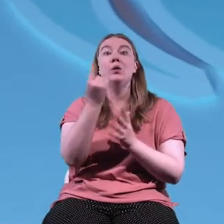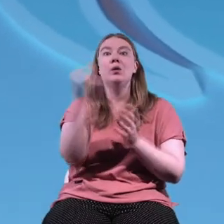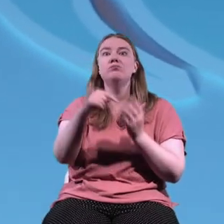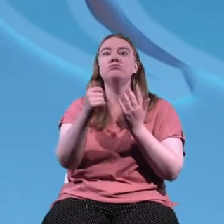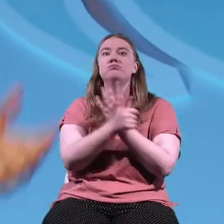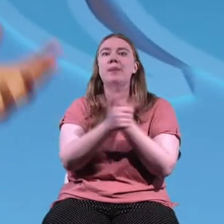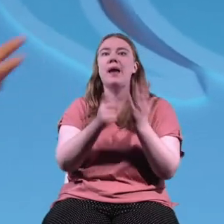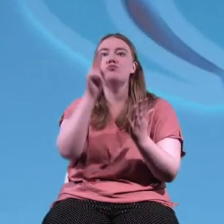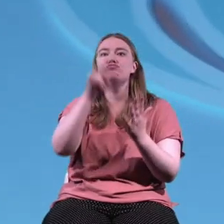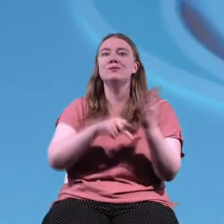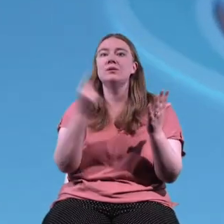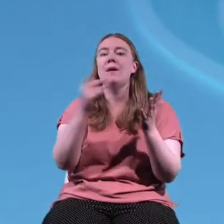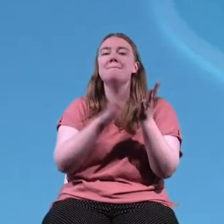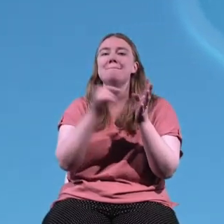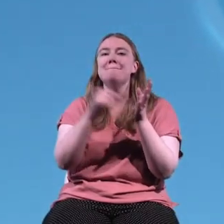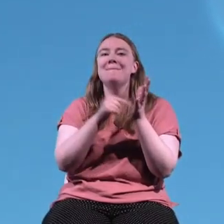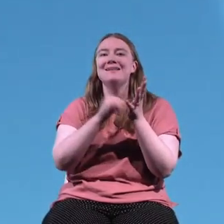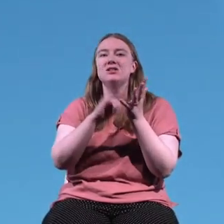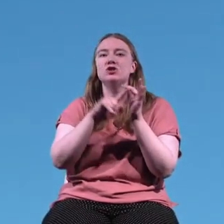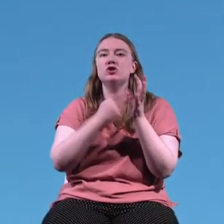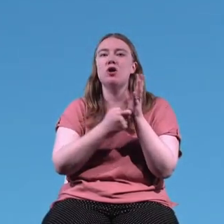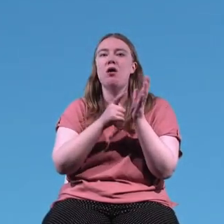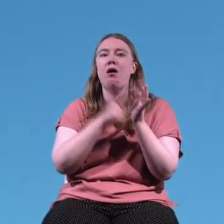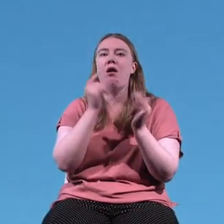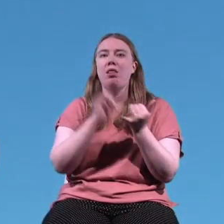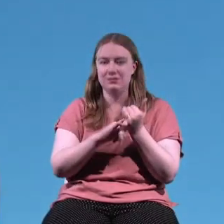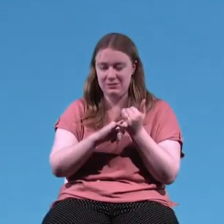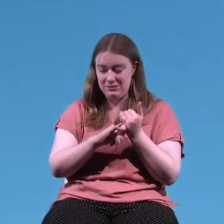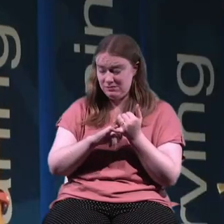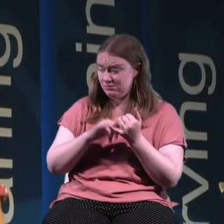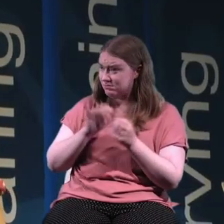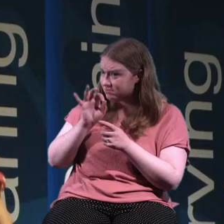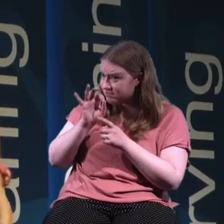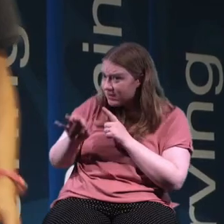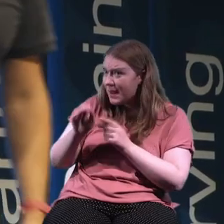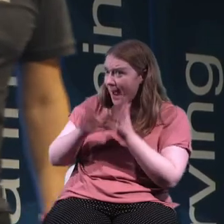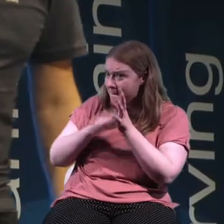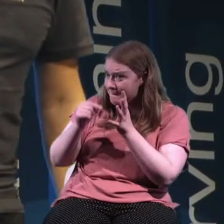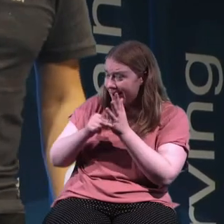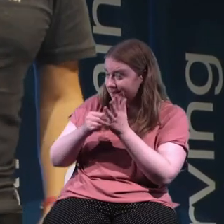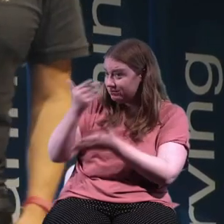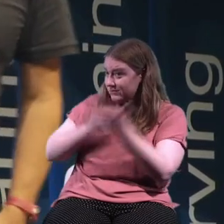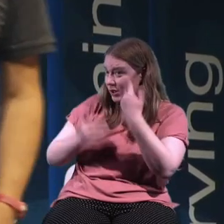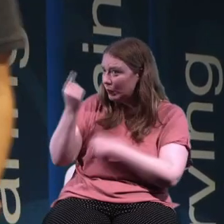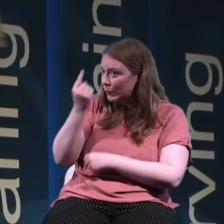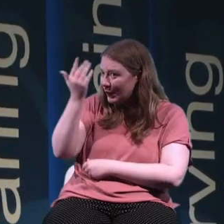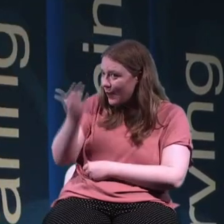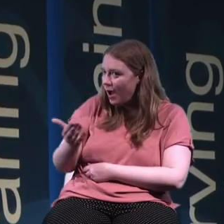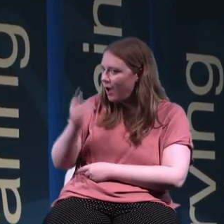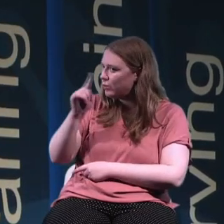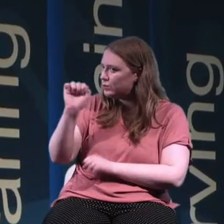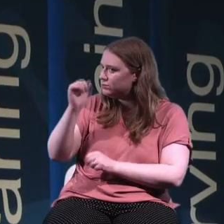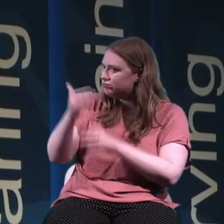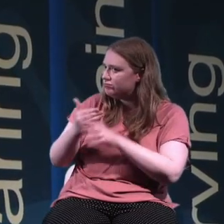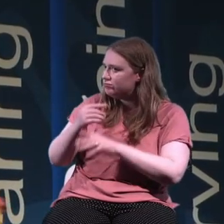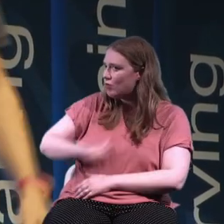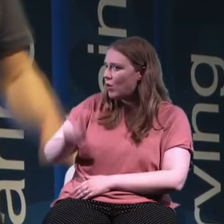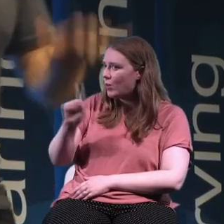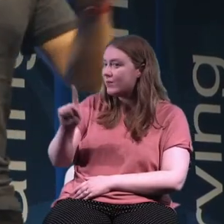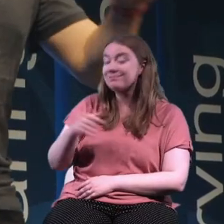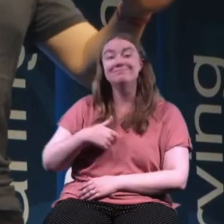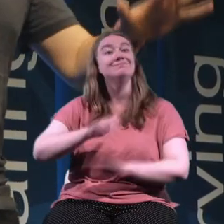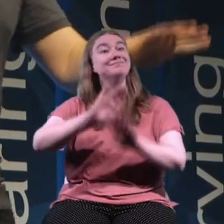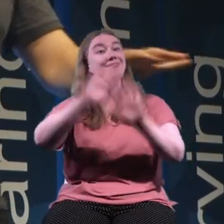Bible. And as he does so, Matt, just tell us something about yourself and what you do. Hi,